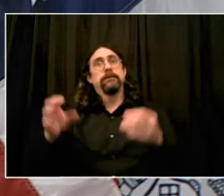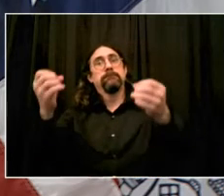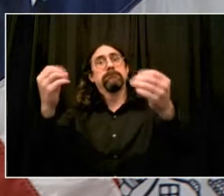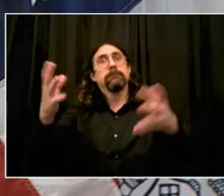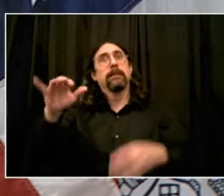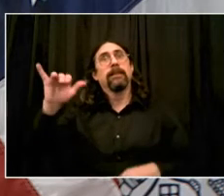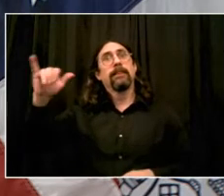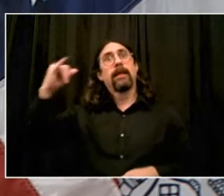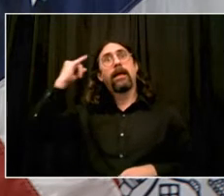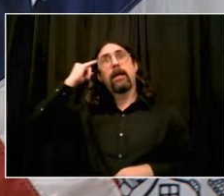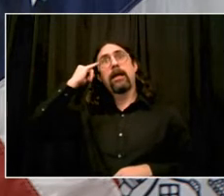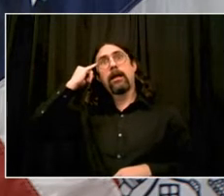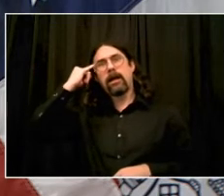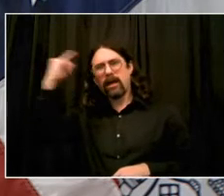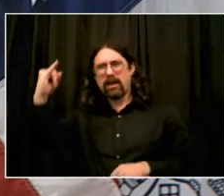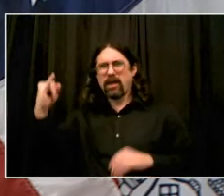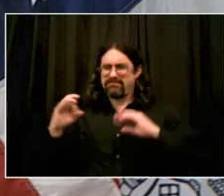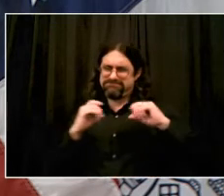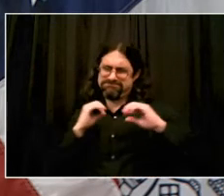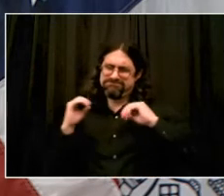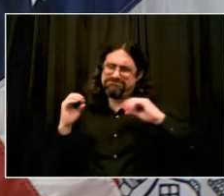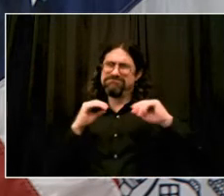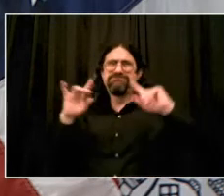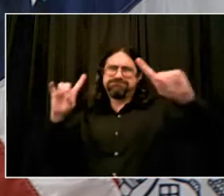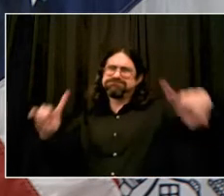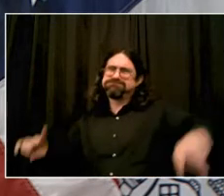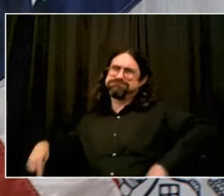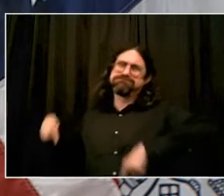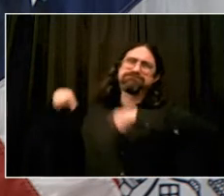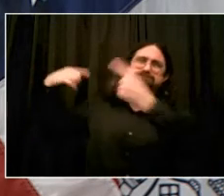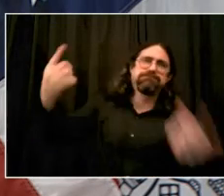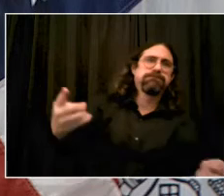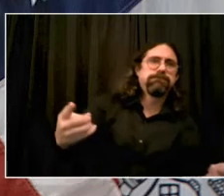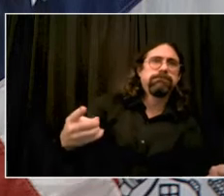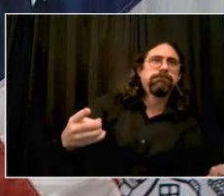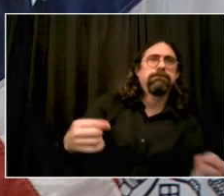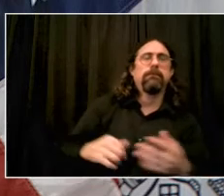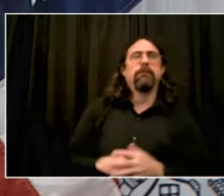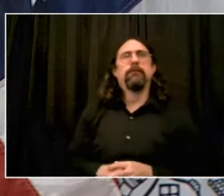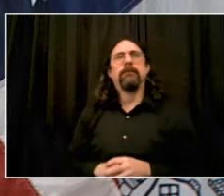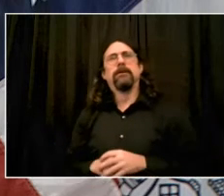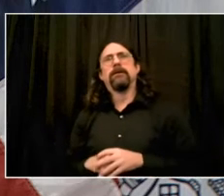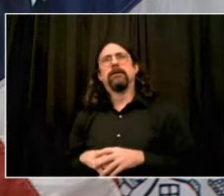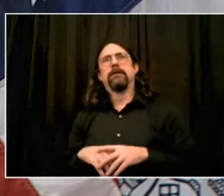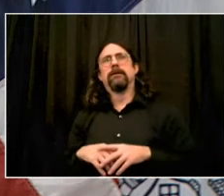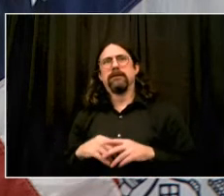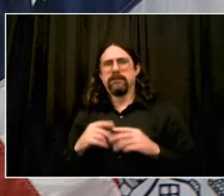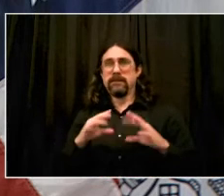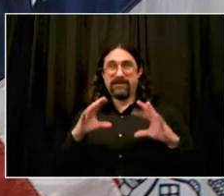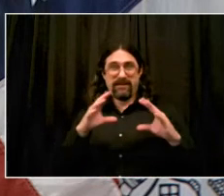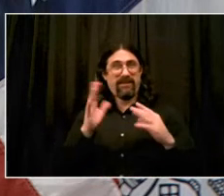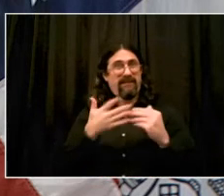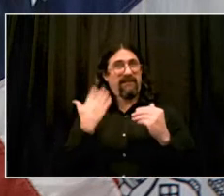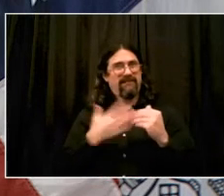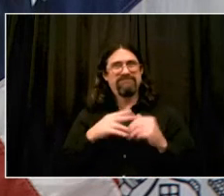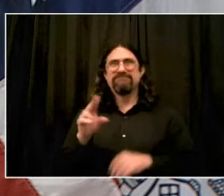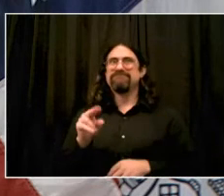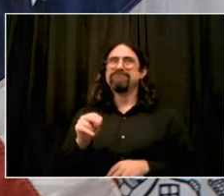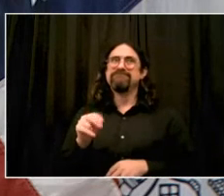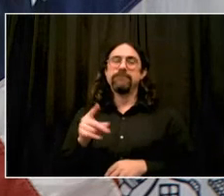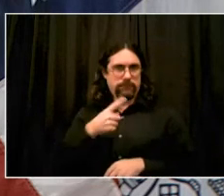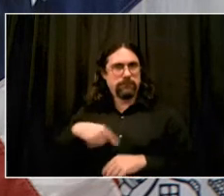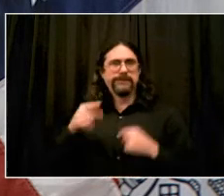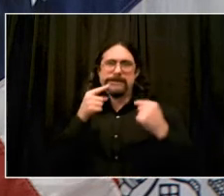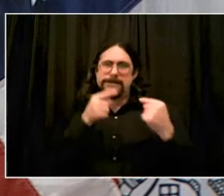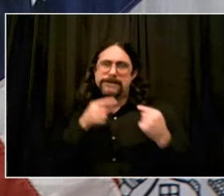it deserves. I really think this is a lot of what the future of our economy should be. We now have, because of